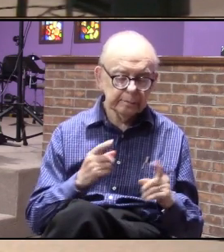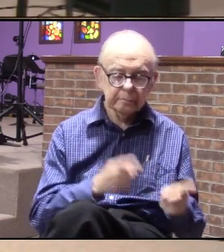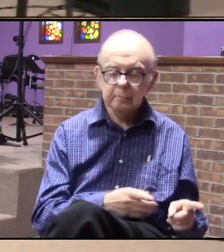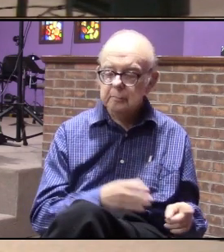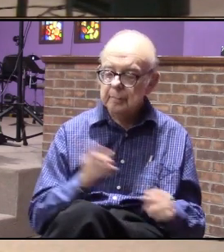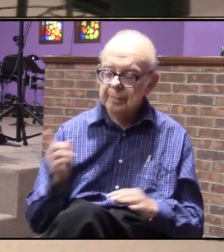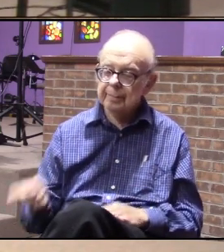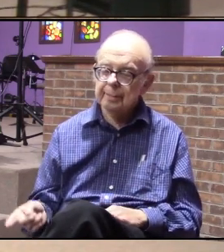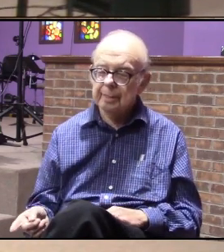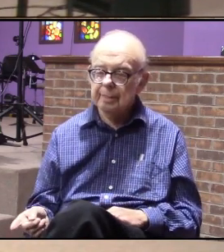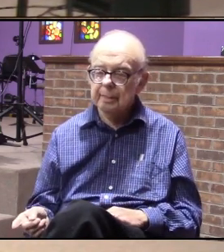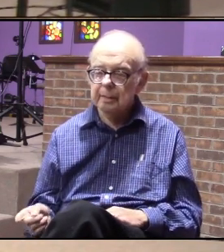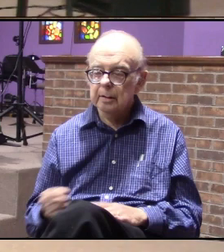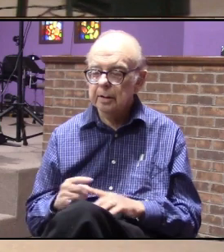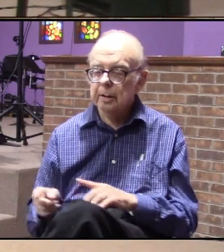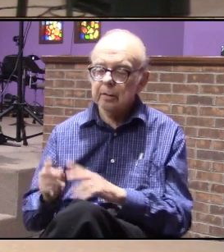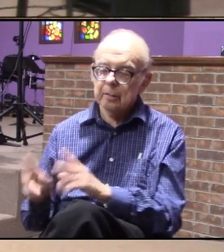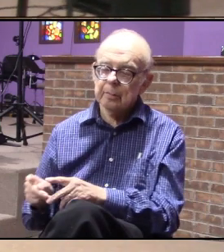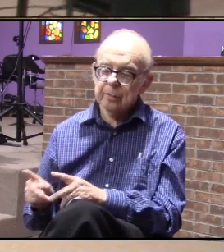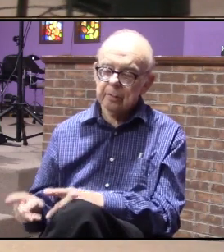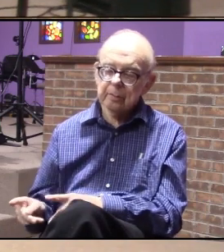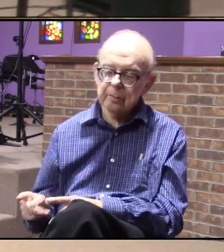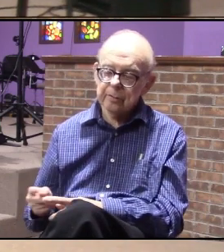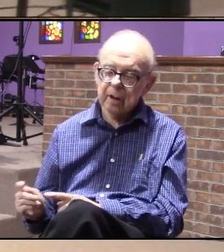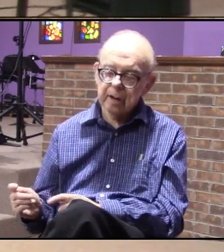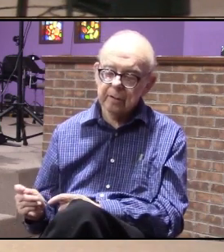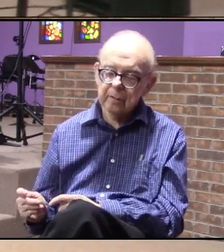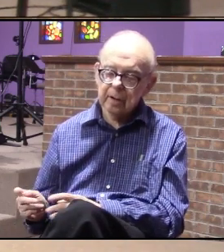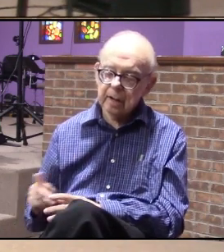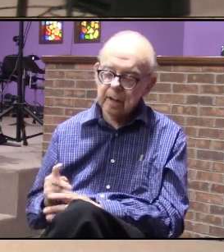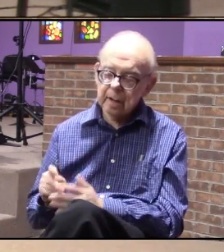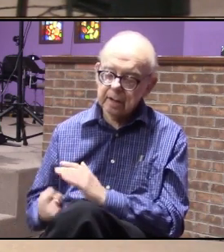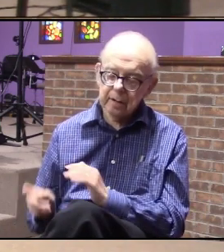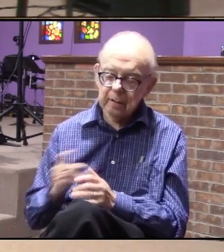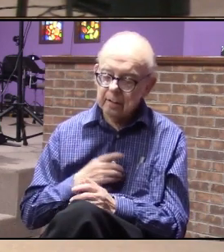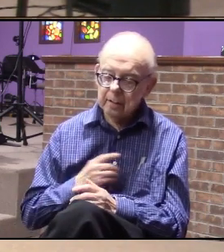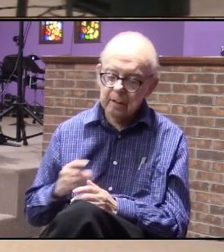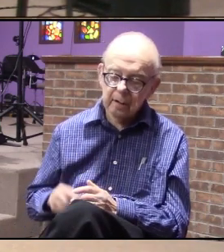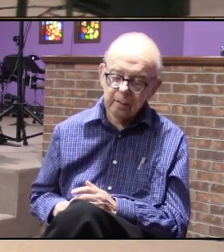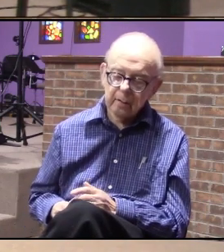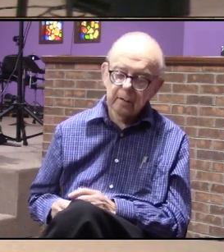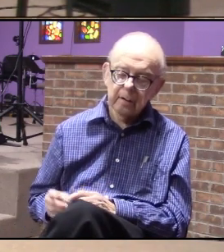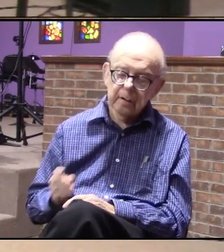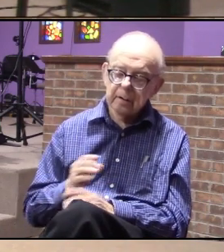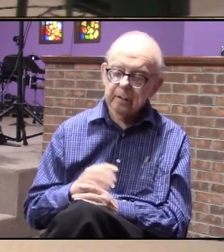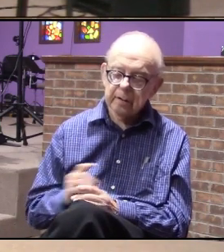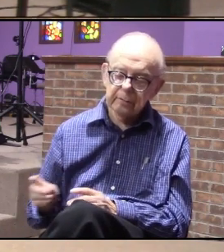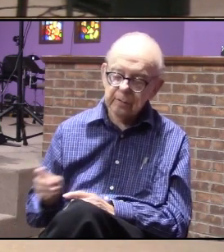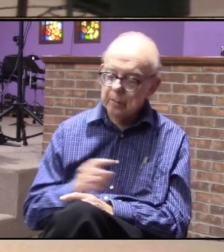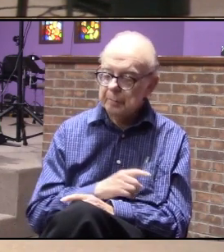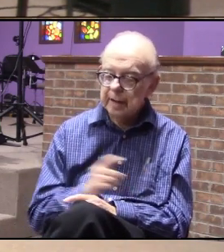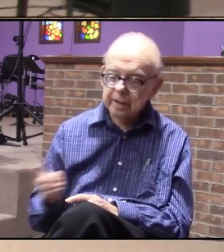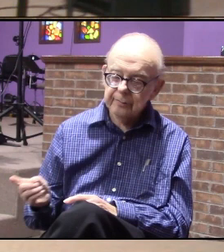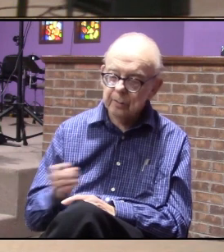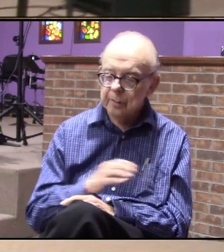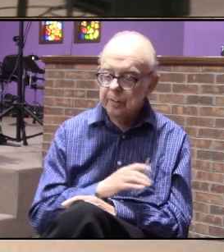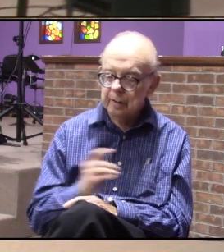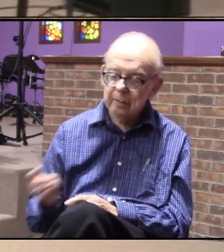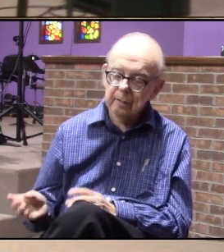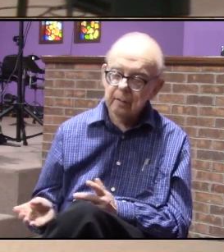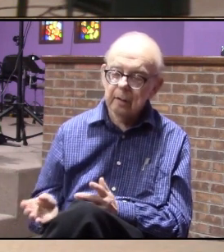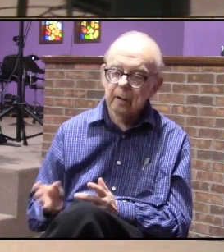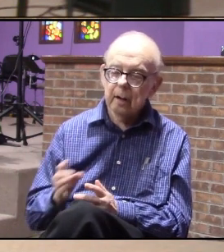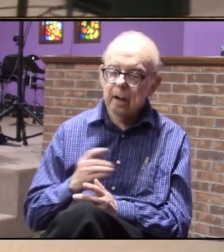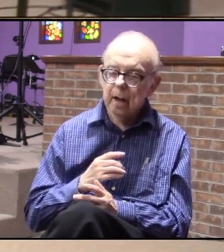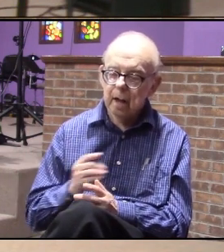over here, there's somebody else over here trying to kill him. And he's just running back and forth, back and forth, back and forth. And